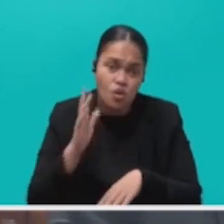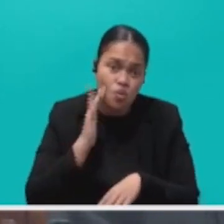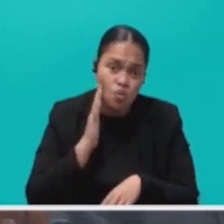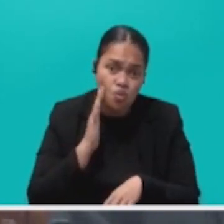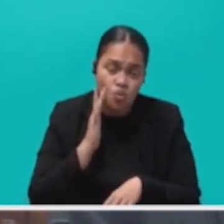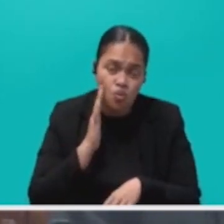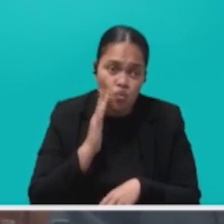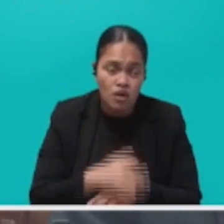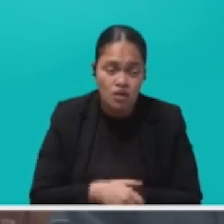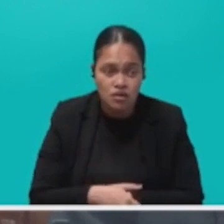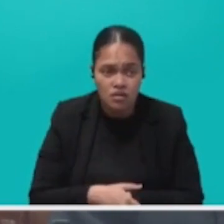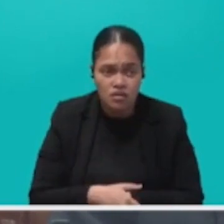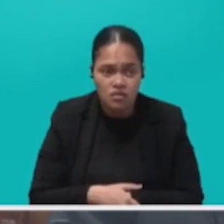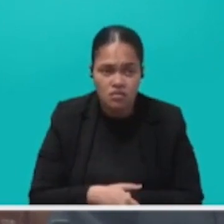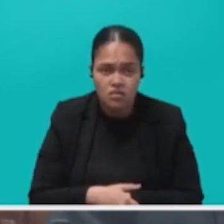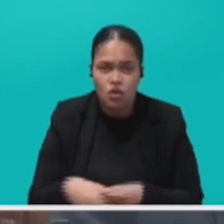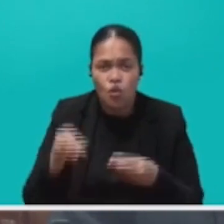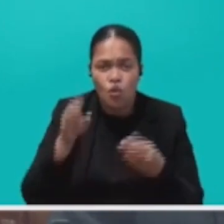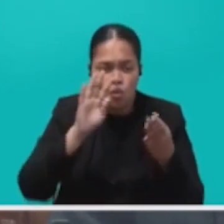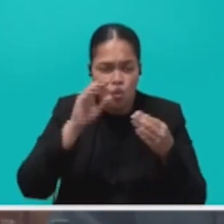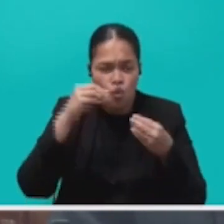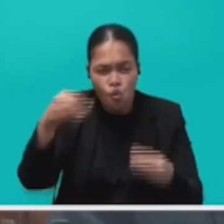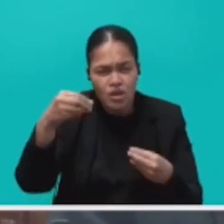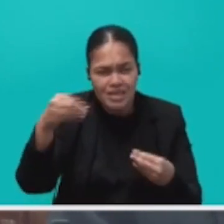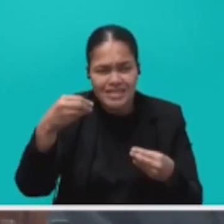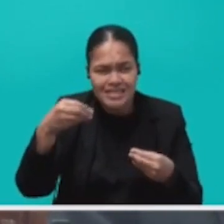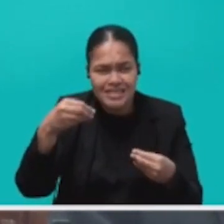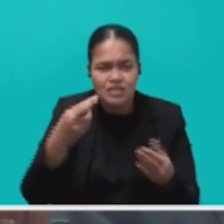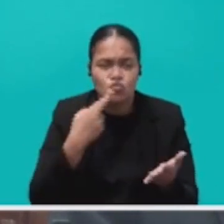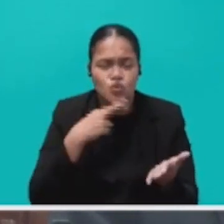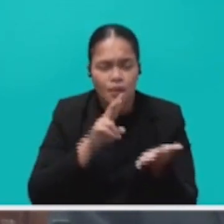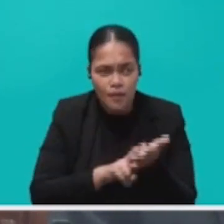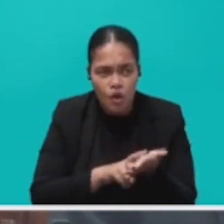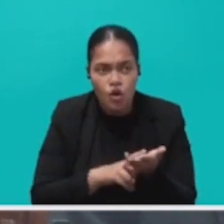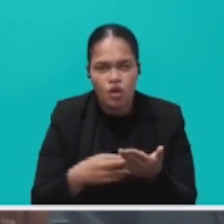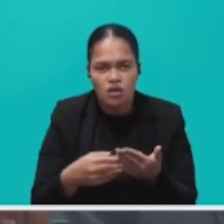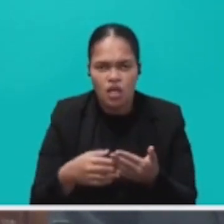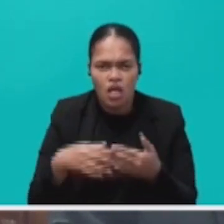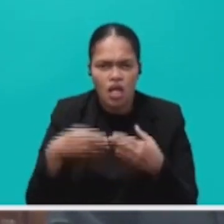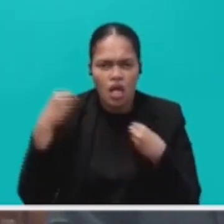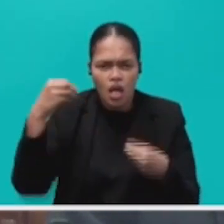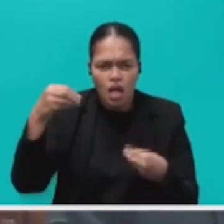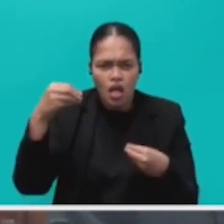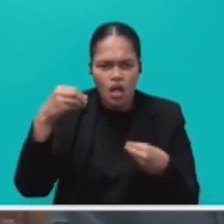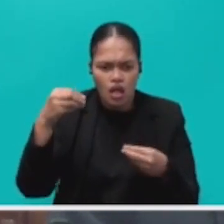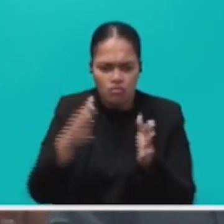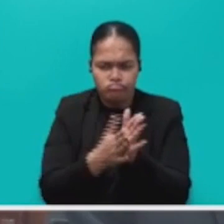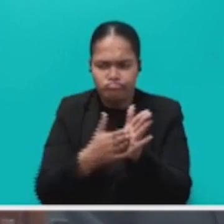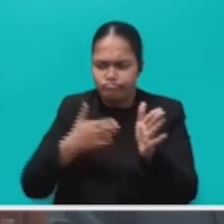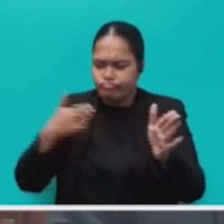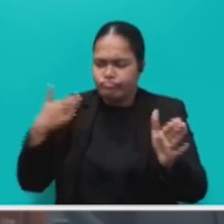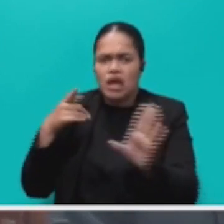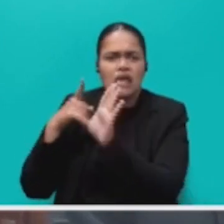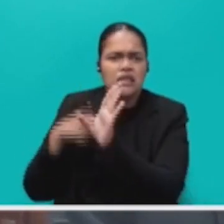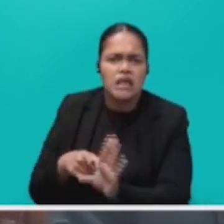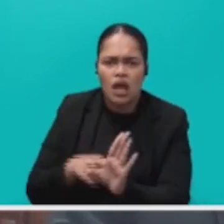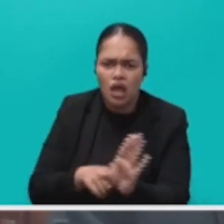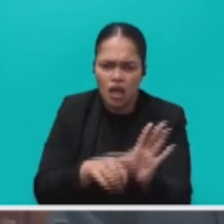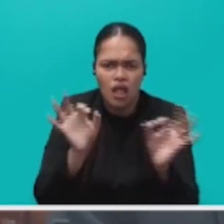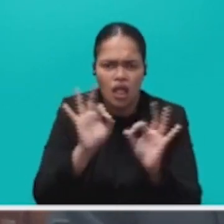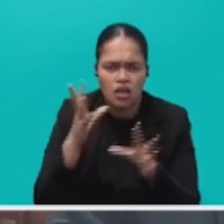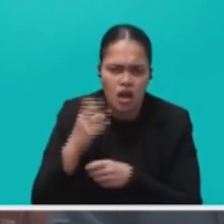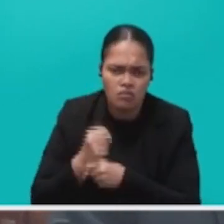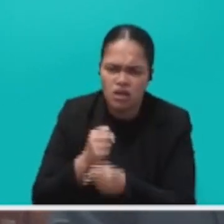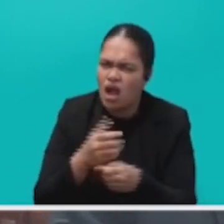already, audit reports, are pending for years. How can you run